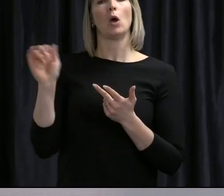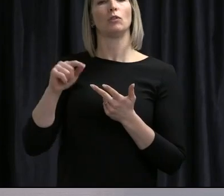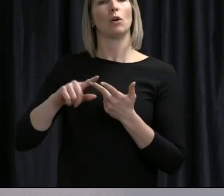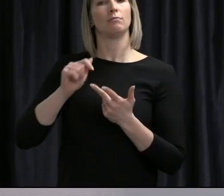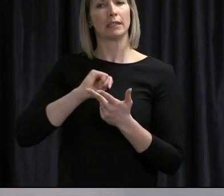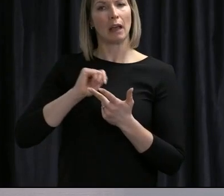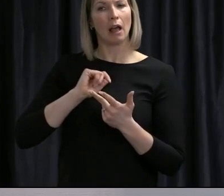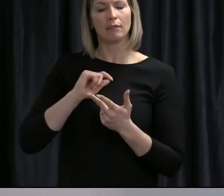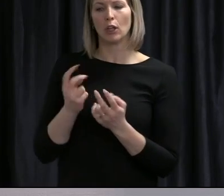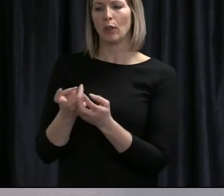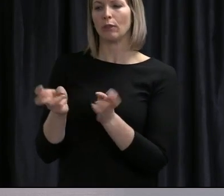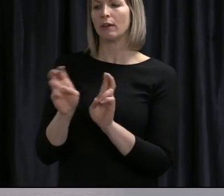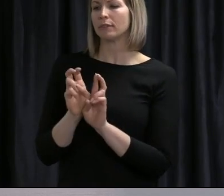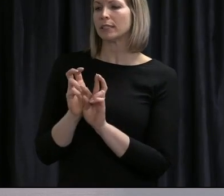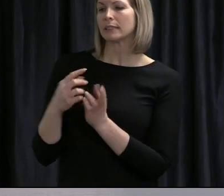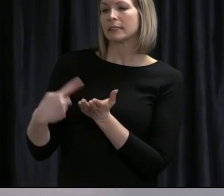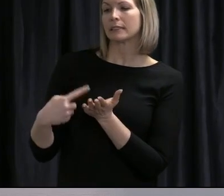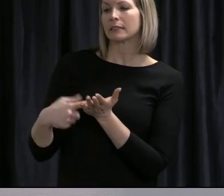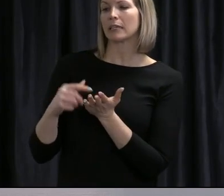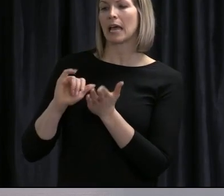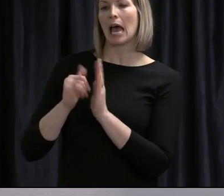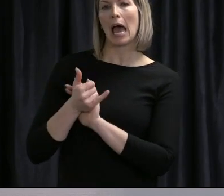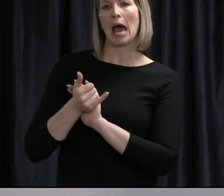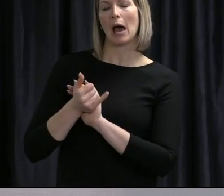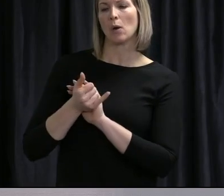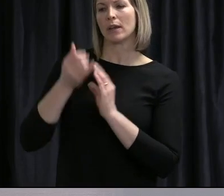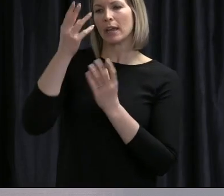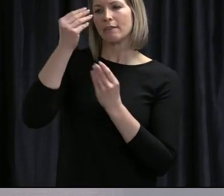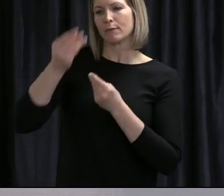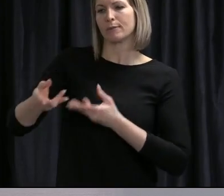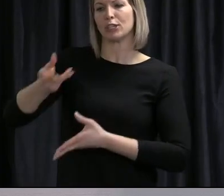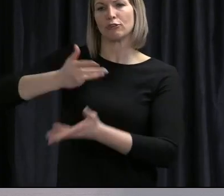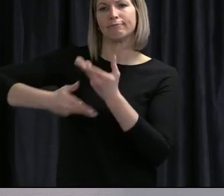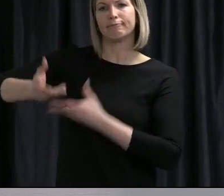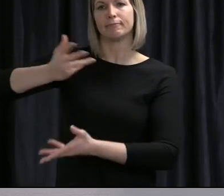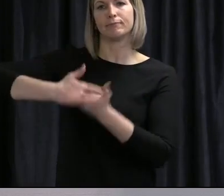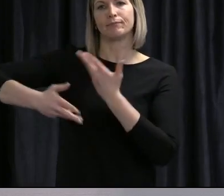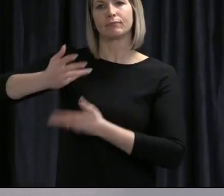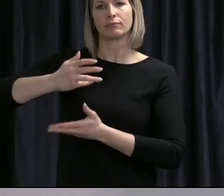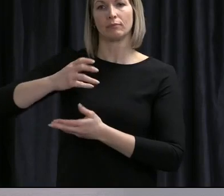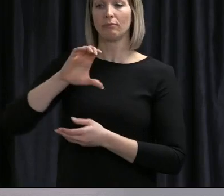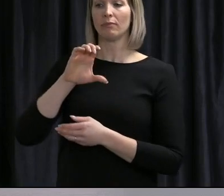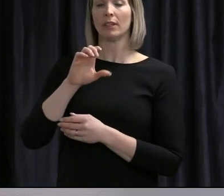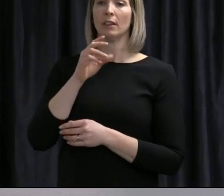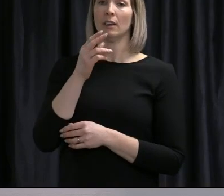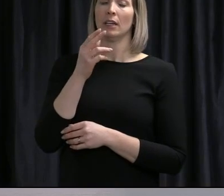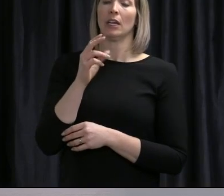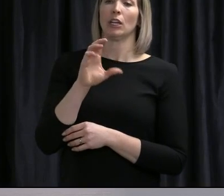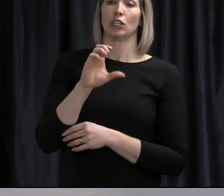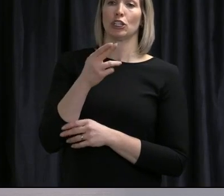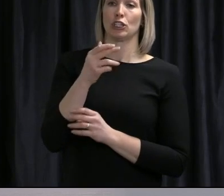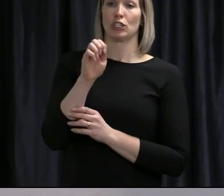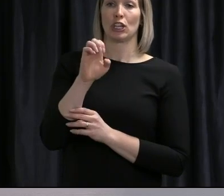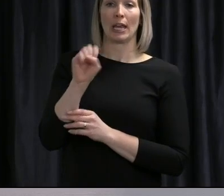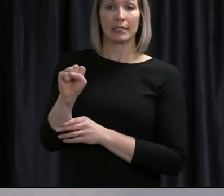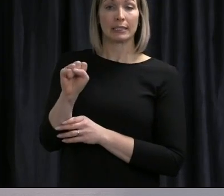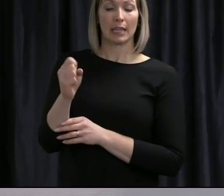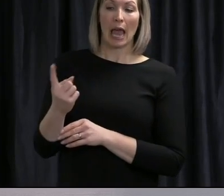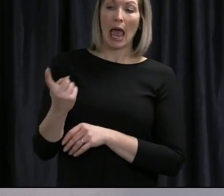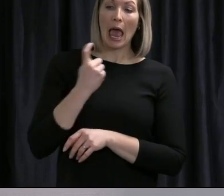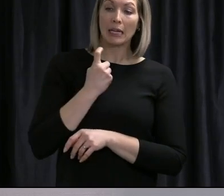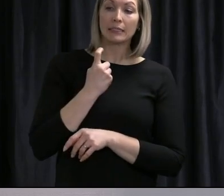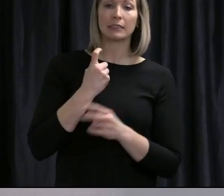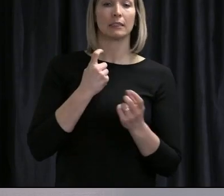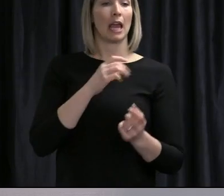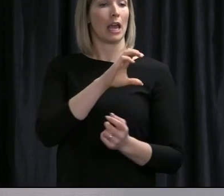made. Chess and I had a conversation earlier. Chess did reach out to me, and I reached out to Allison, and we